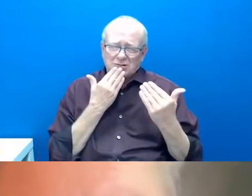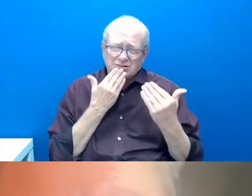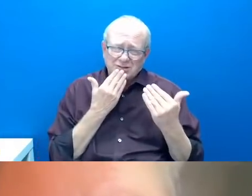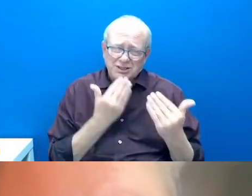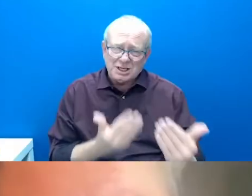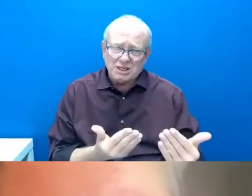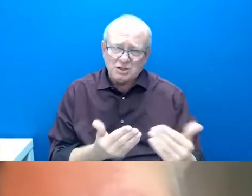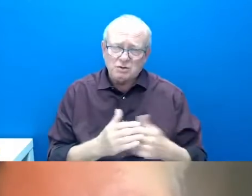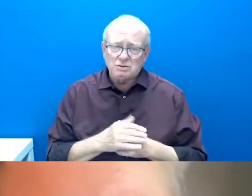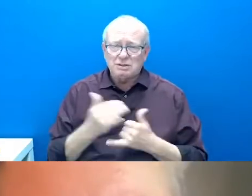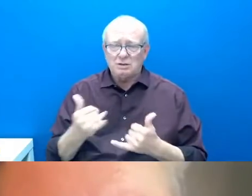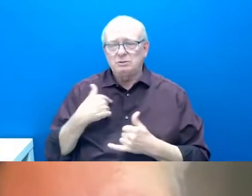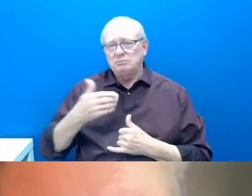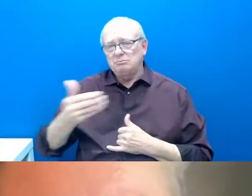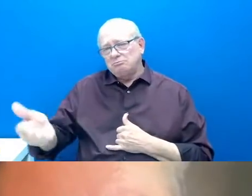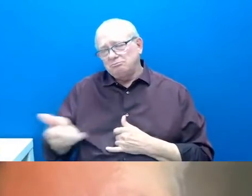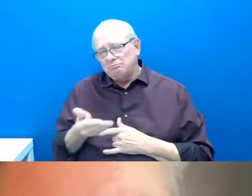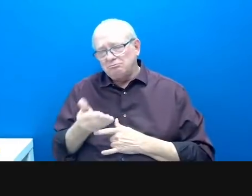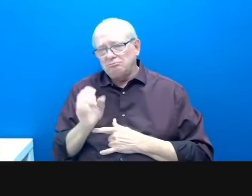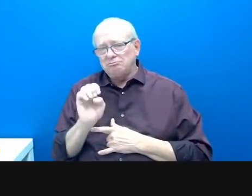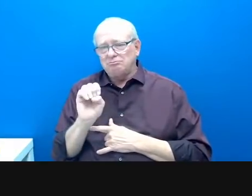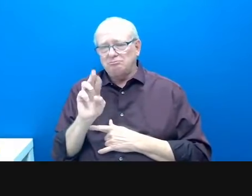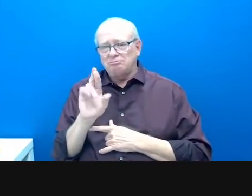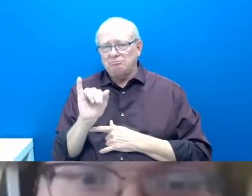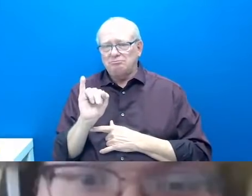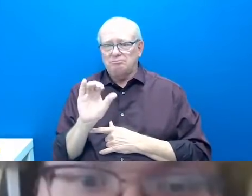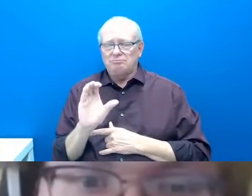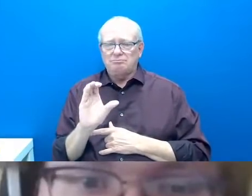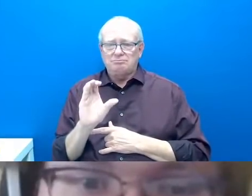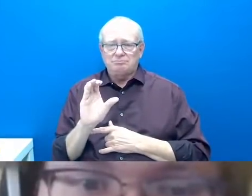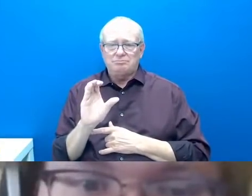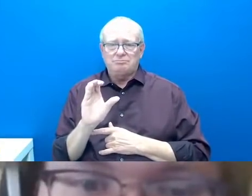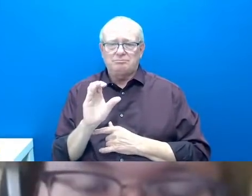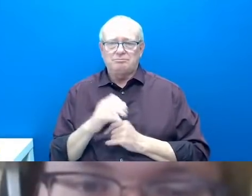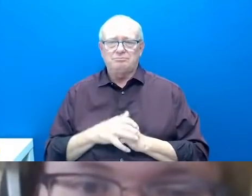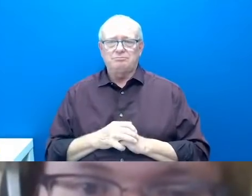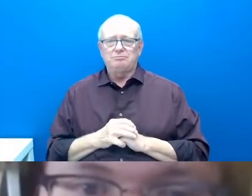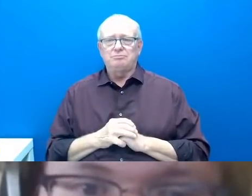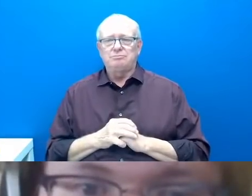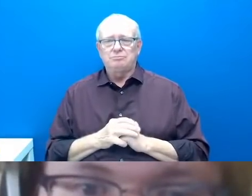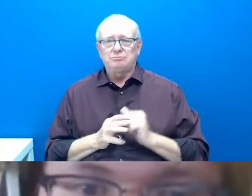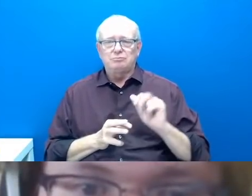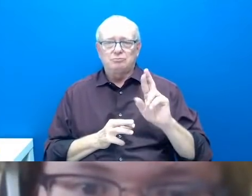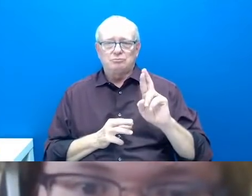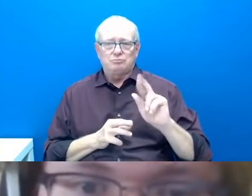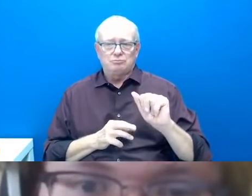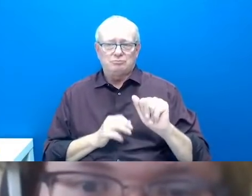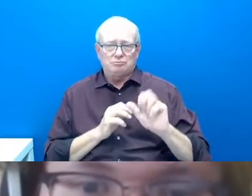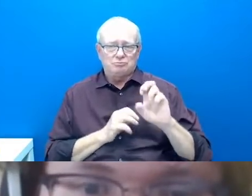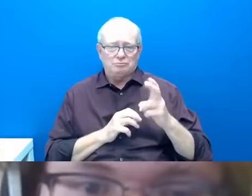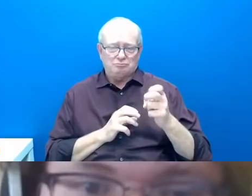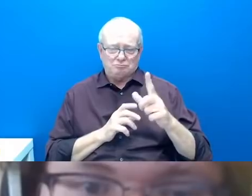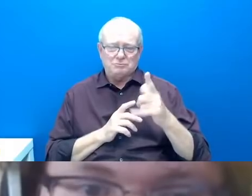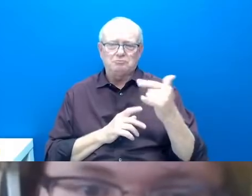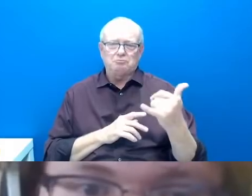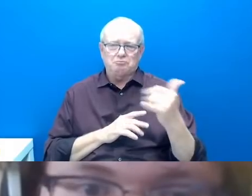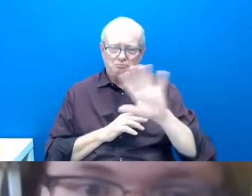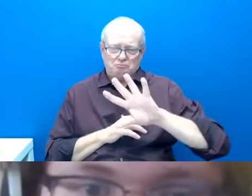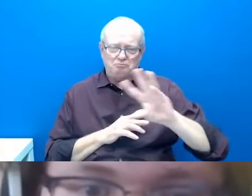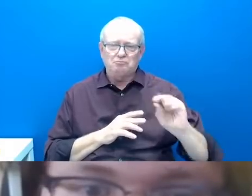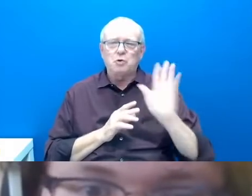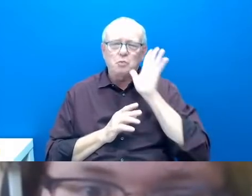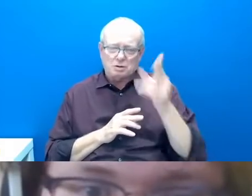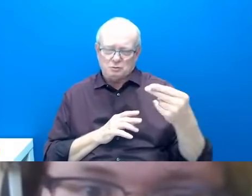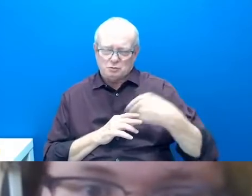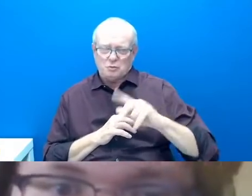to bring Eric back into our window, and then I am going to bring you back into our window again